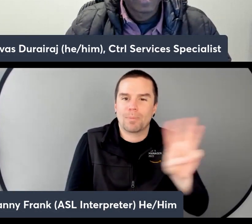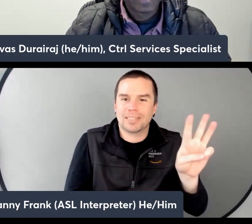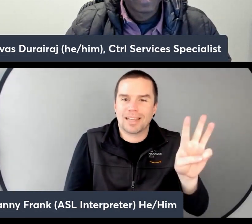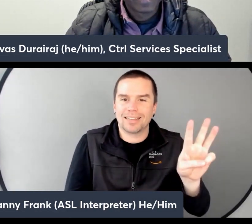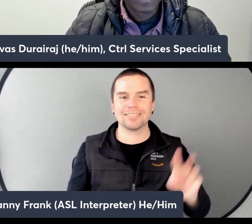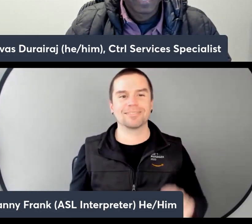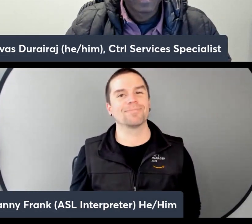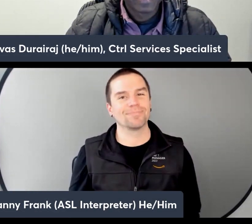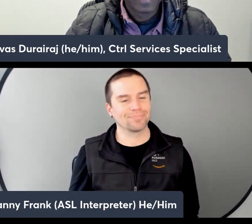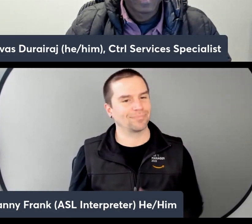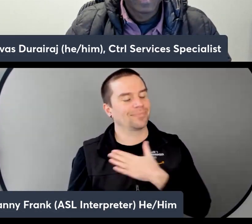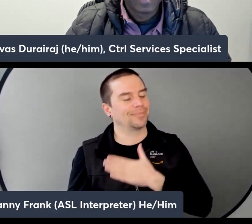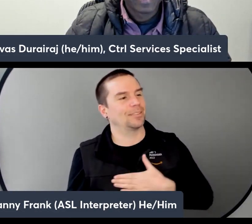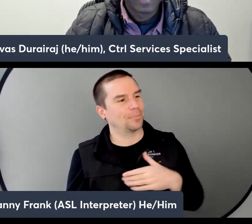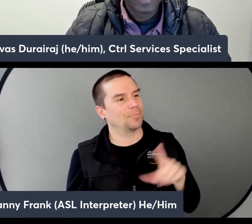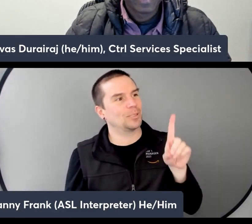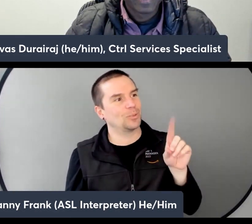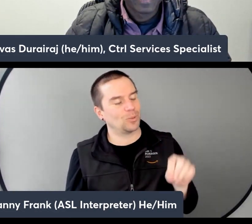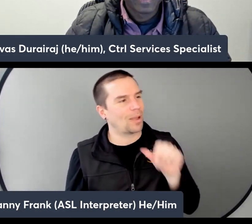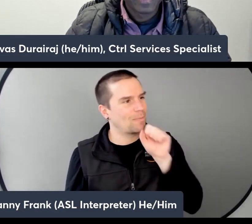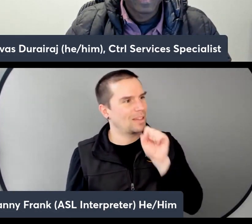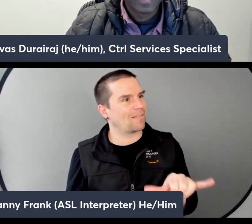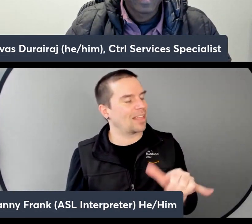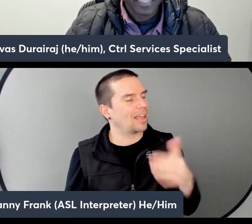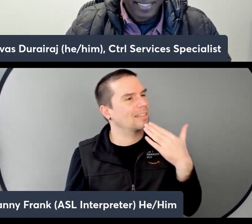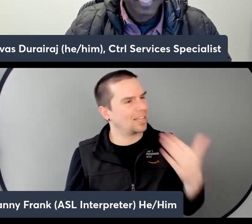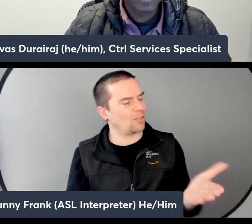Please do. I would love that. Thank you guys for having me.